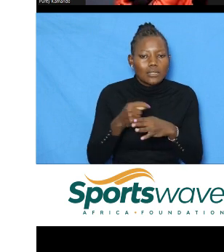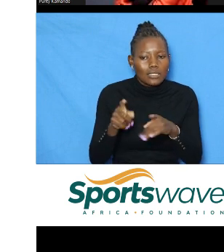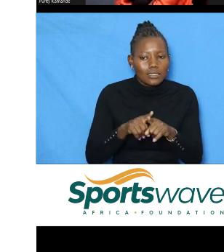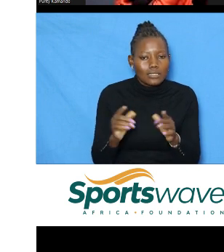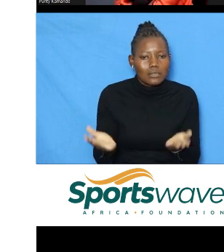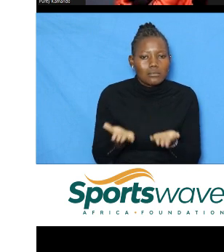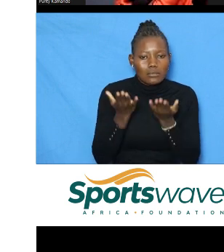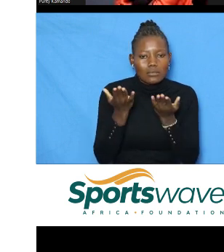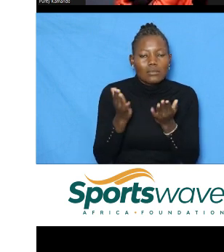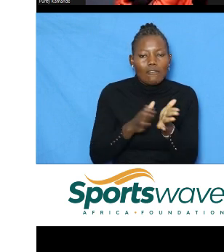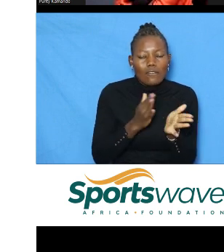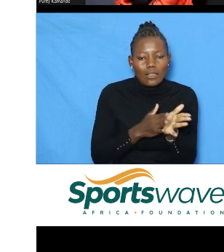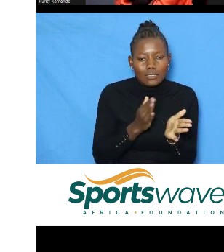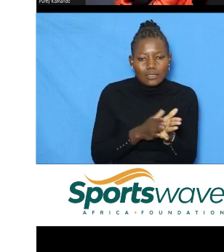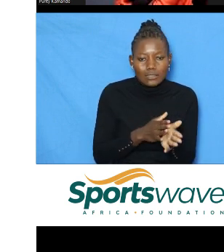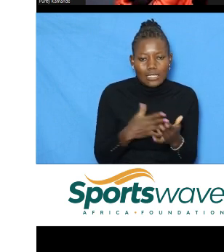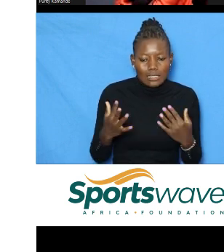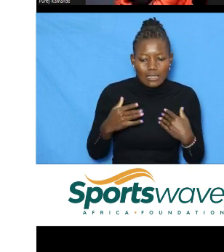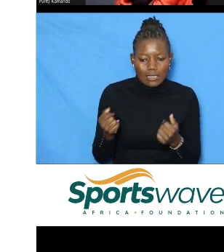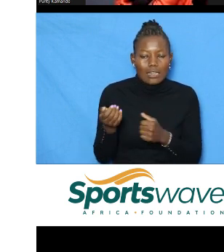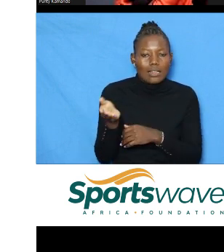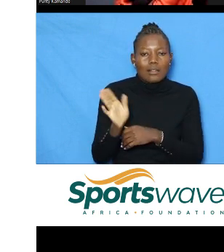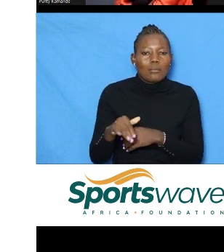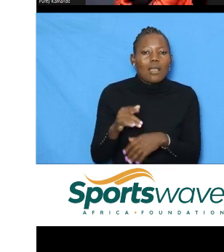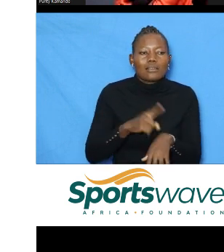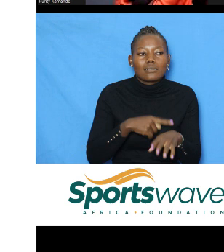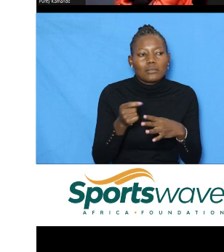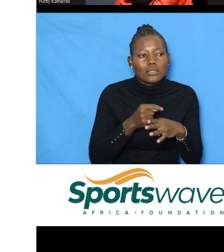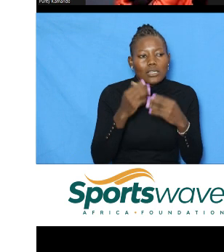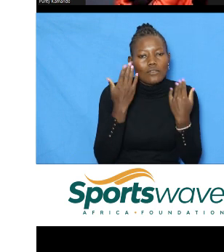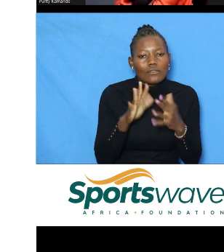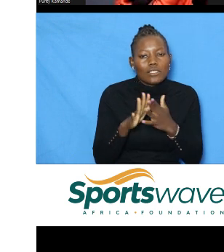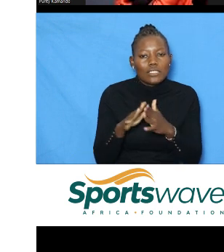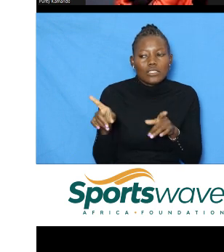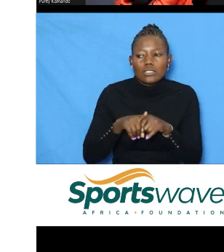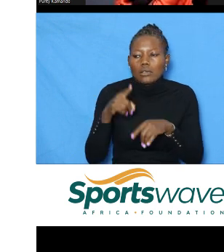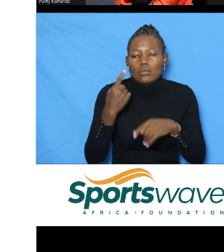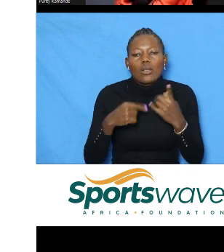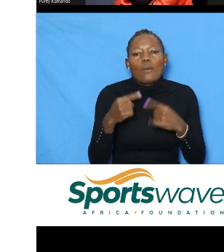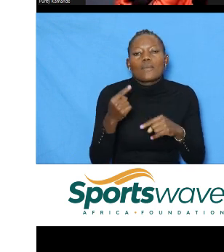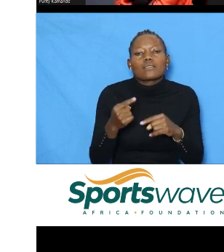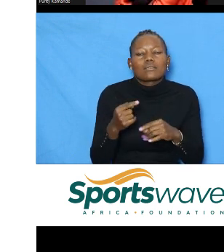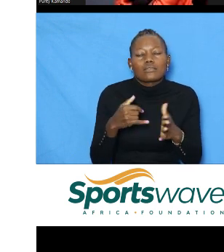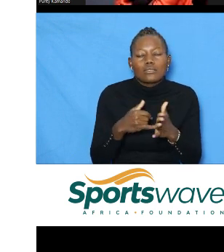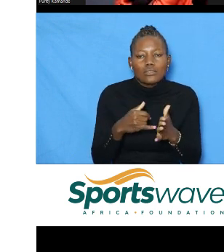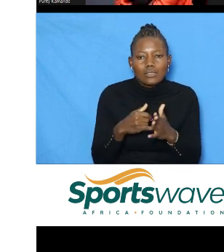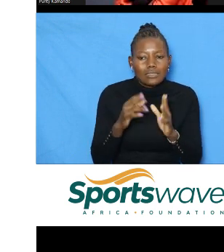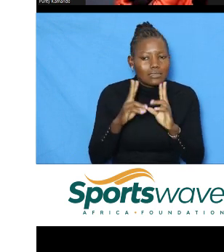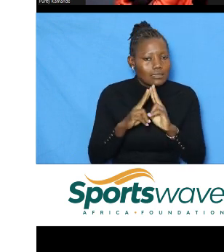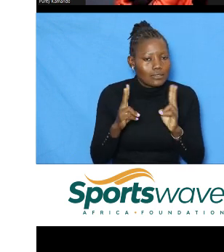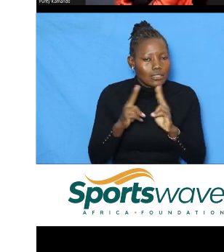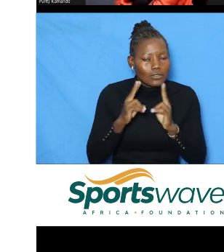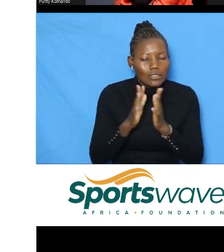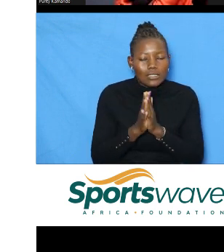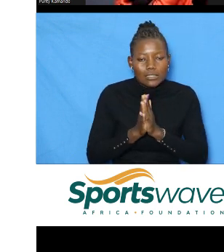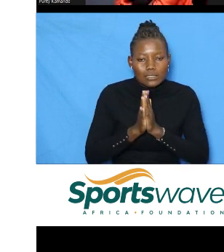training. This is very key. After an activity, after training, after a competition, it